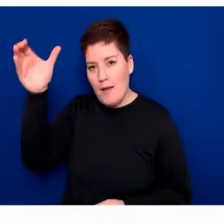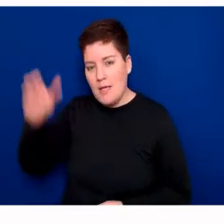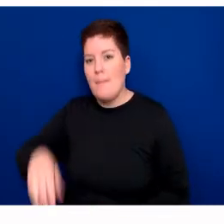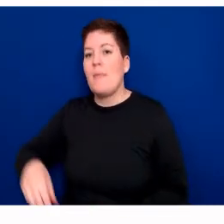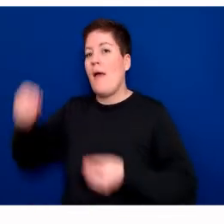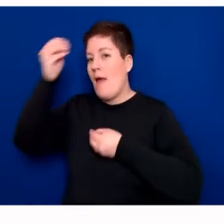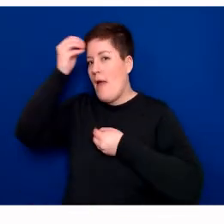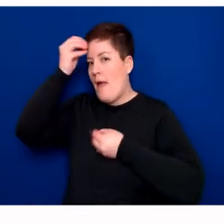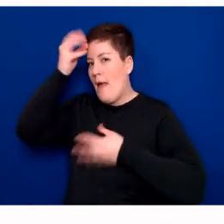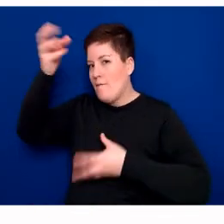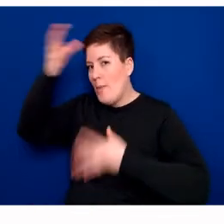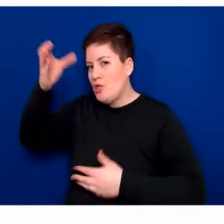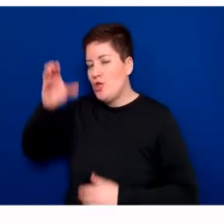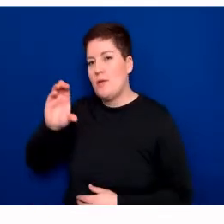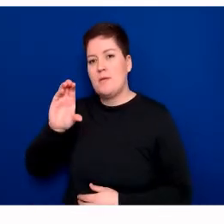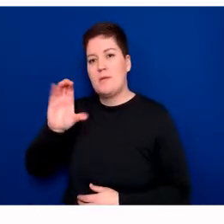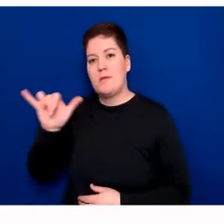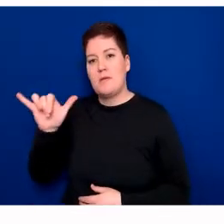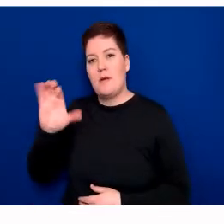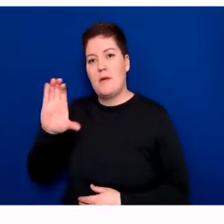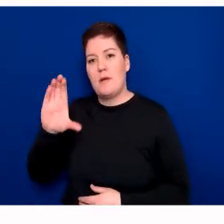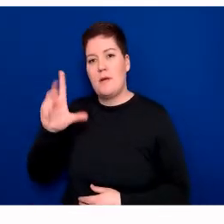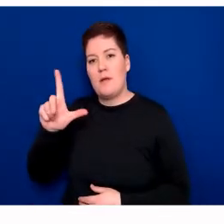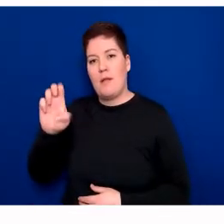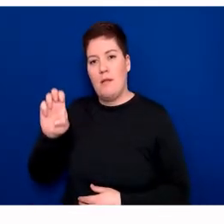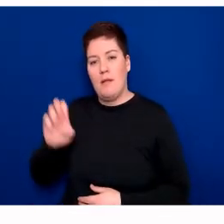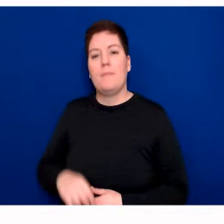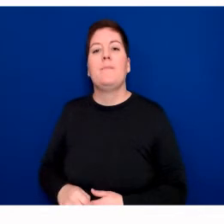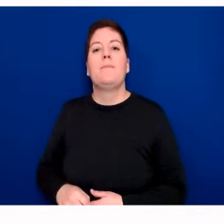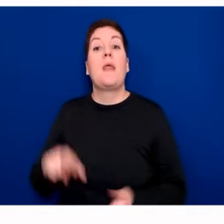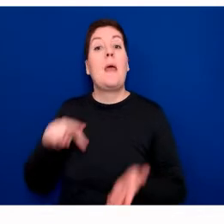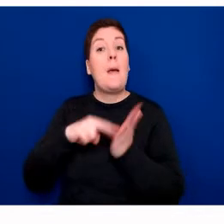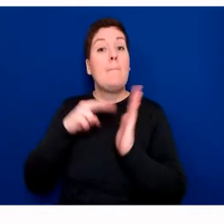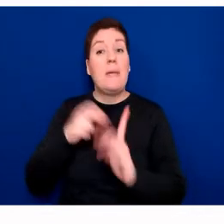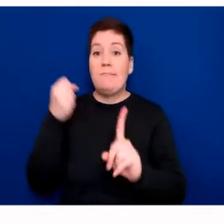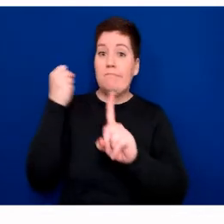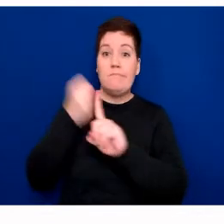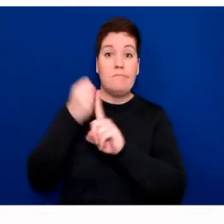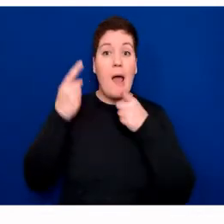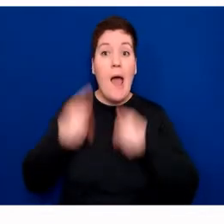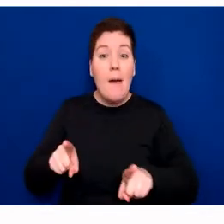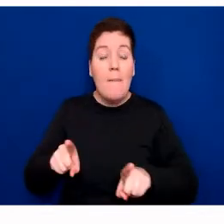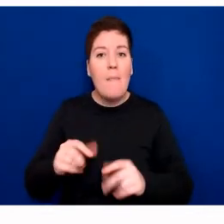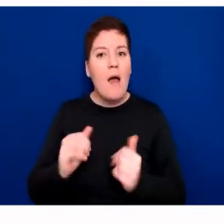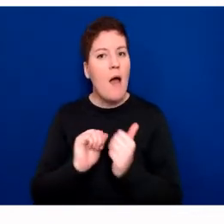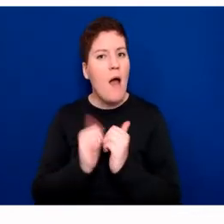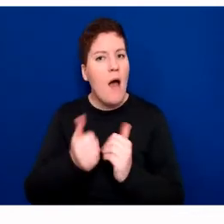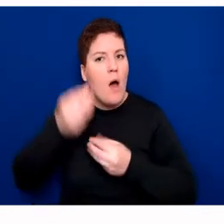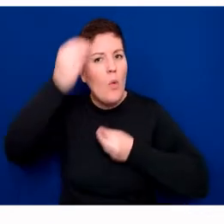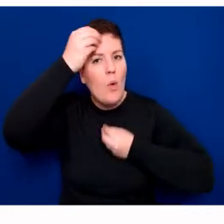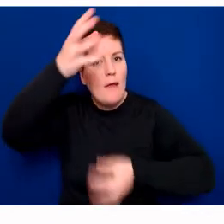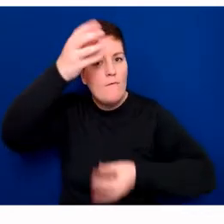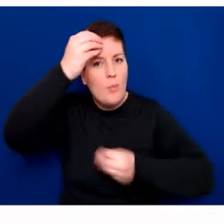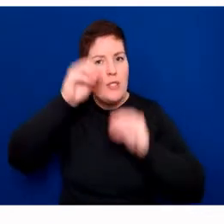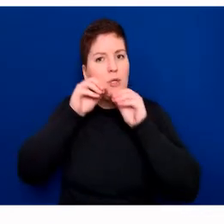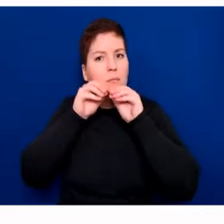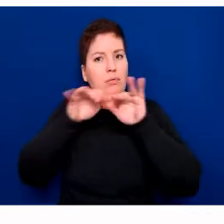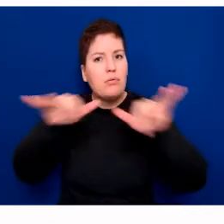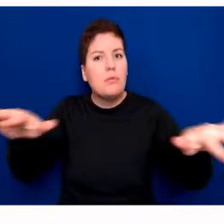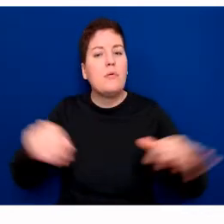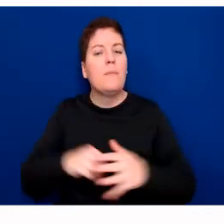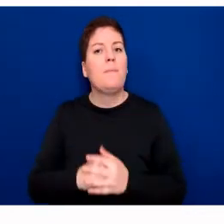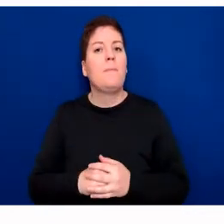cycle is how we receive information about an event. An event can be the results of an